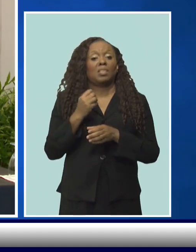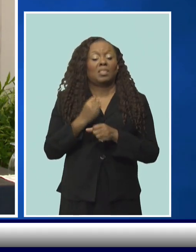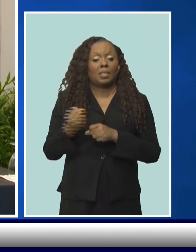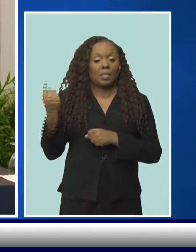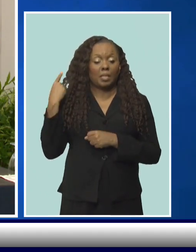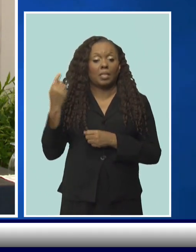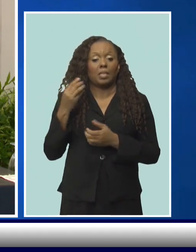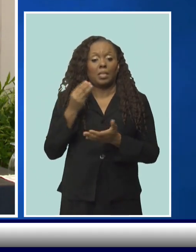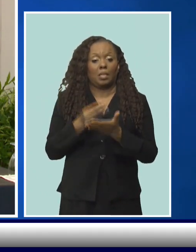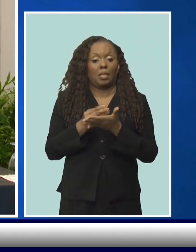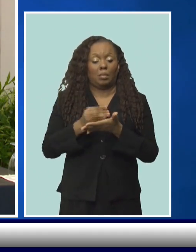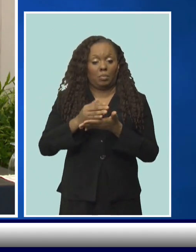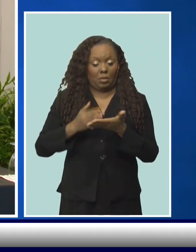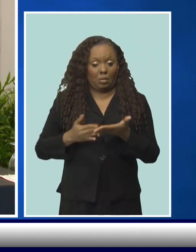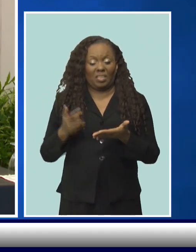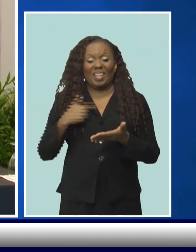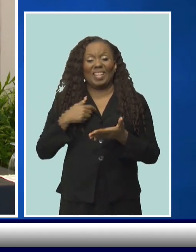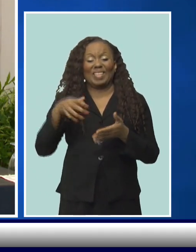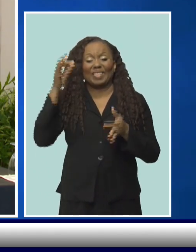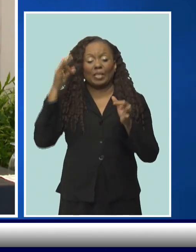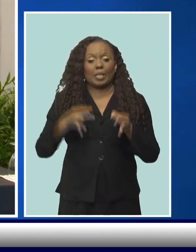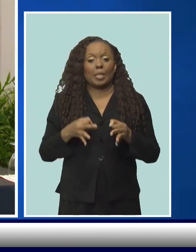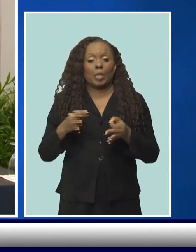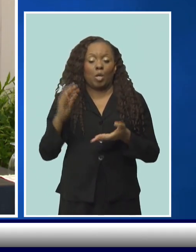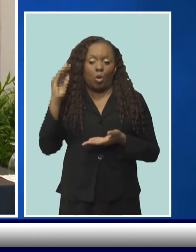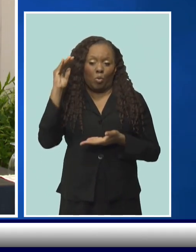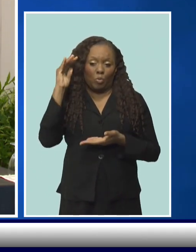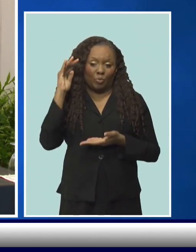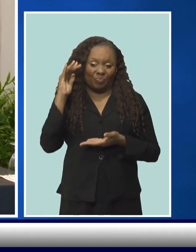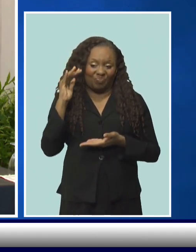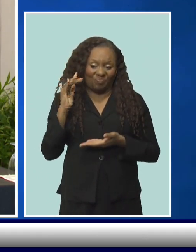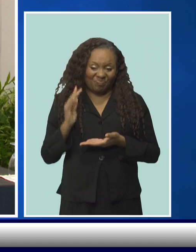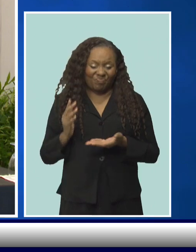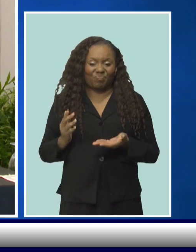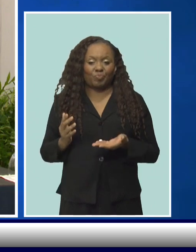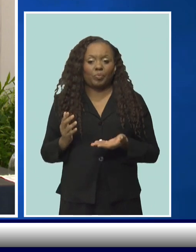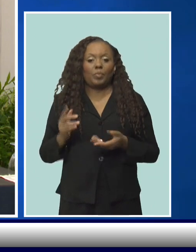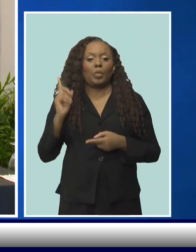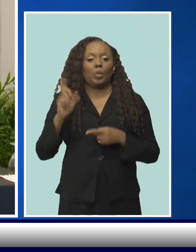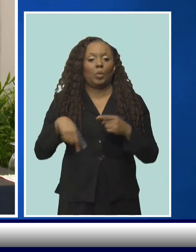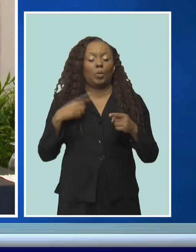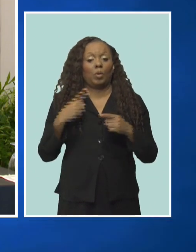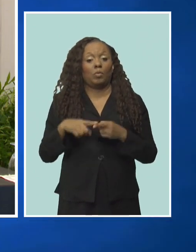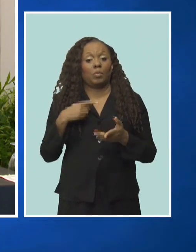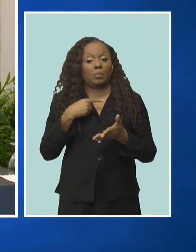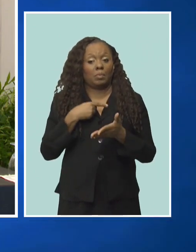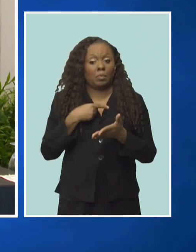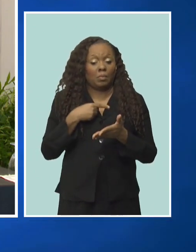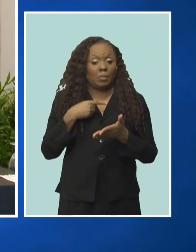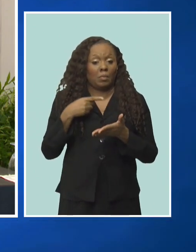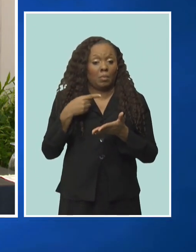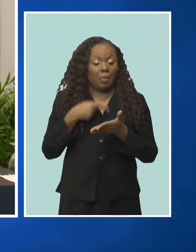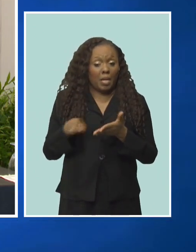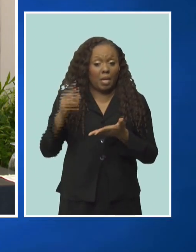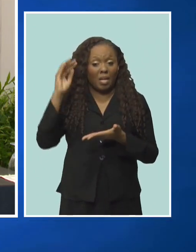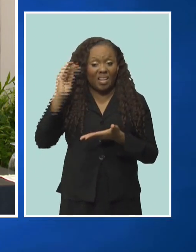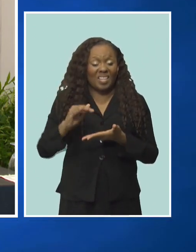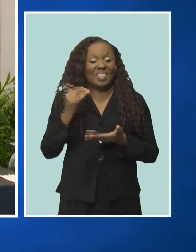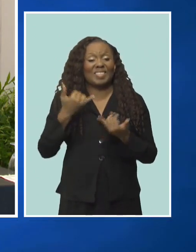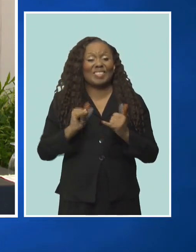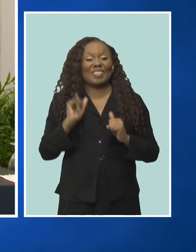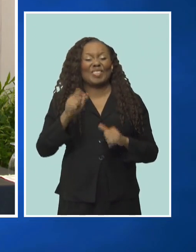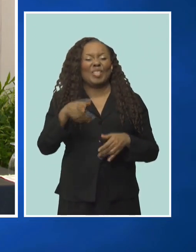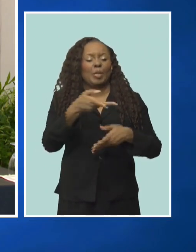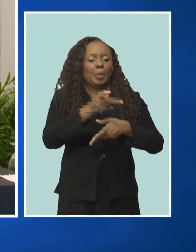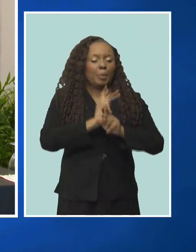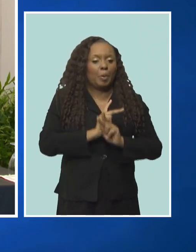well, separate from what we were obligated to do. Even as you pay down debt, you need to borrow to build new